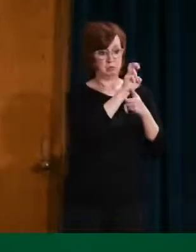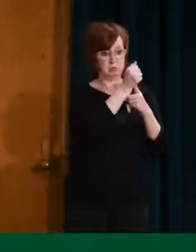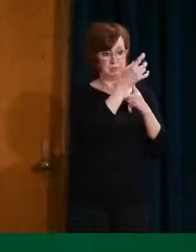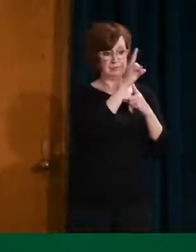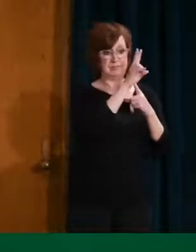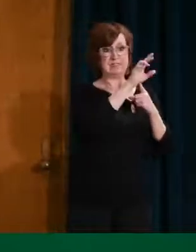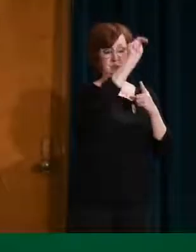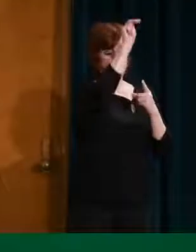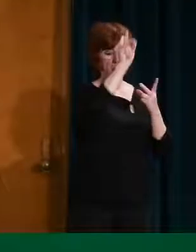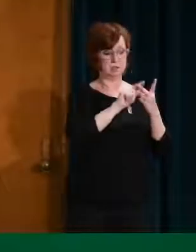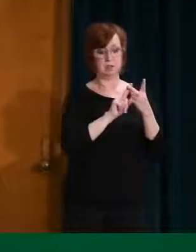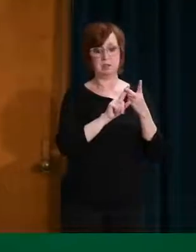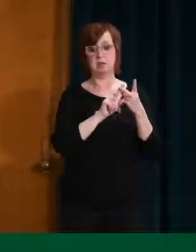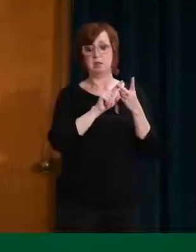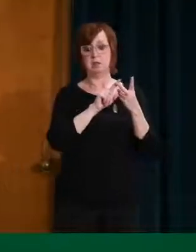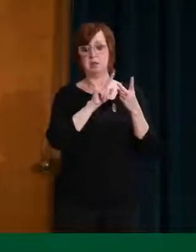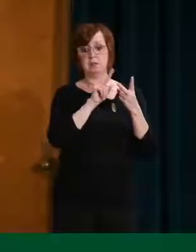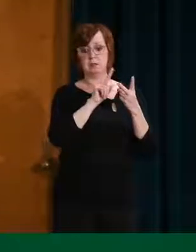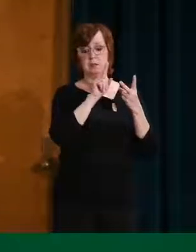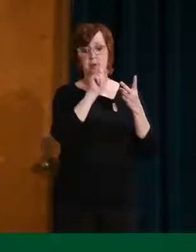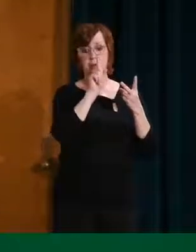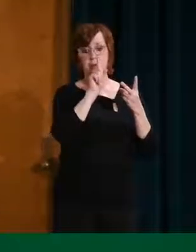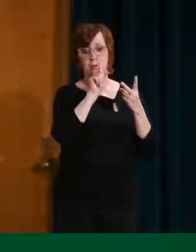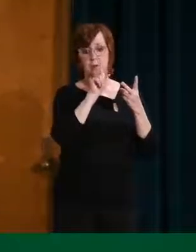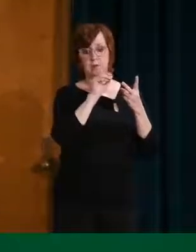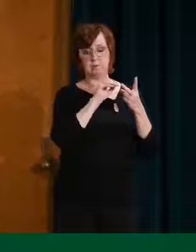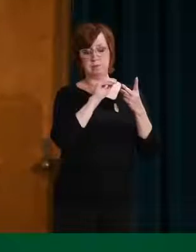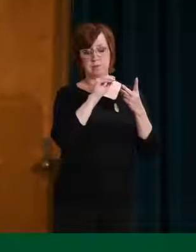north, 1,451 in the north,